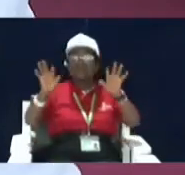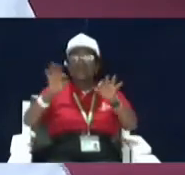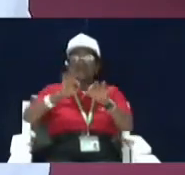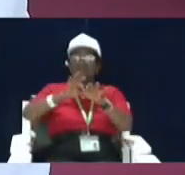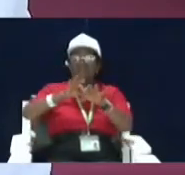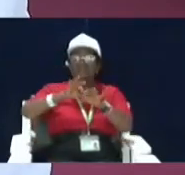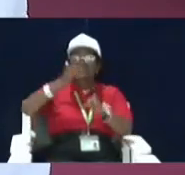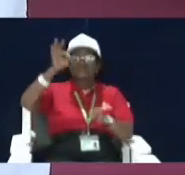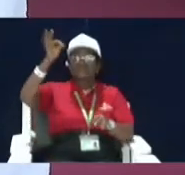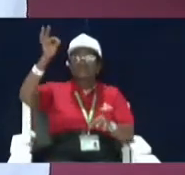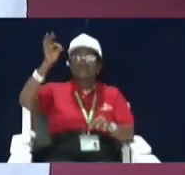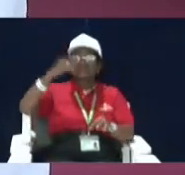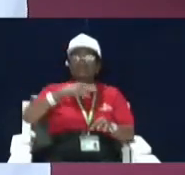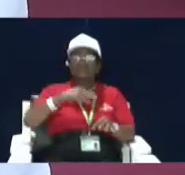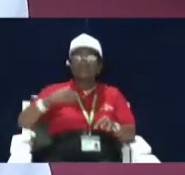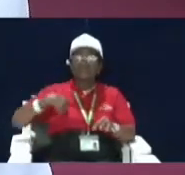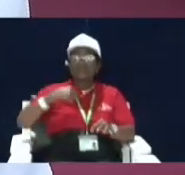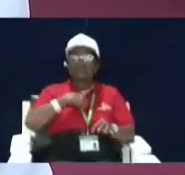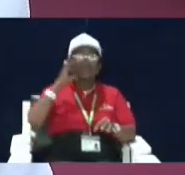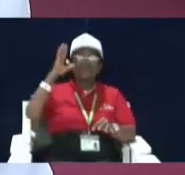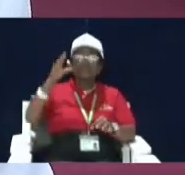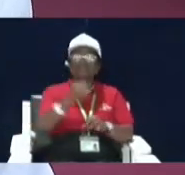And we will take the case of Paul.